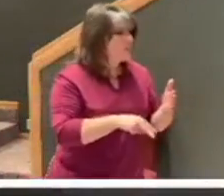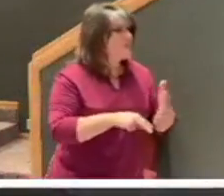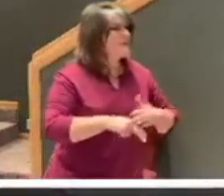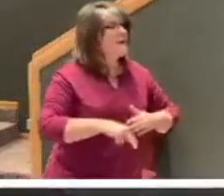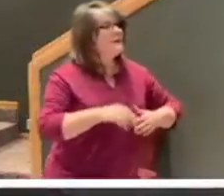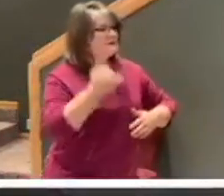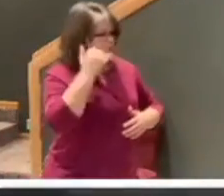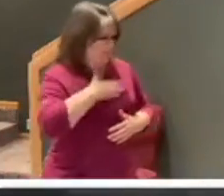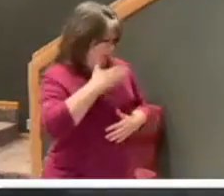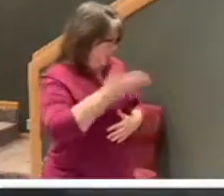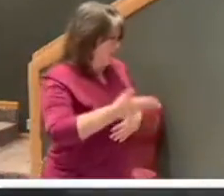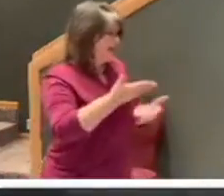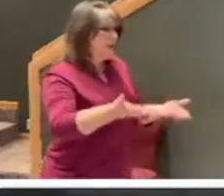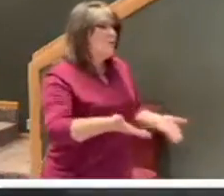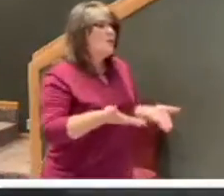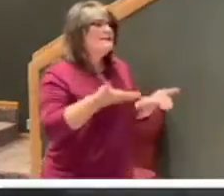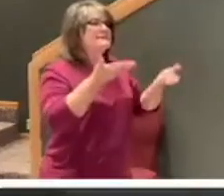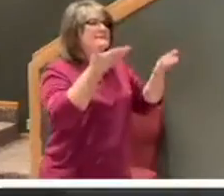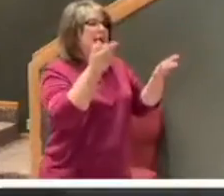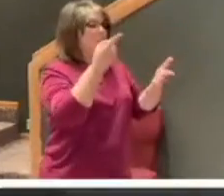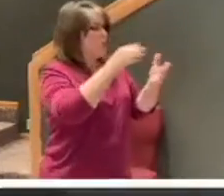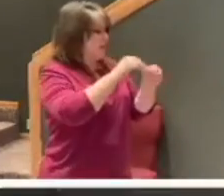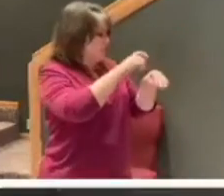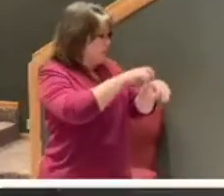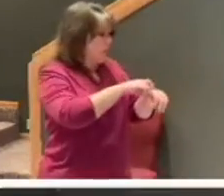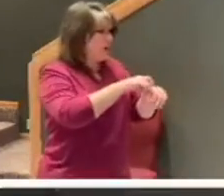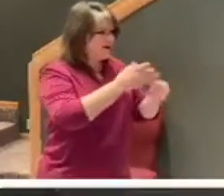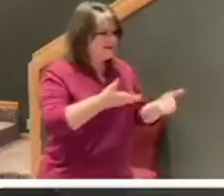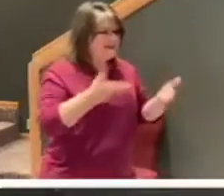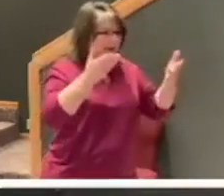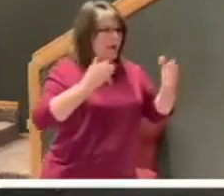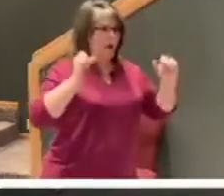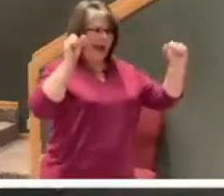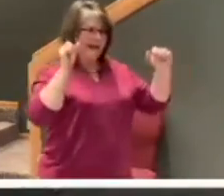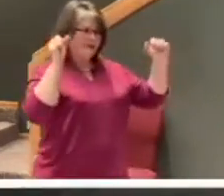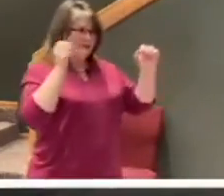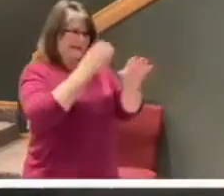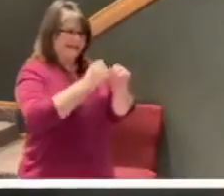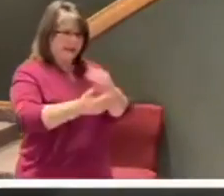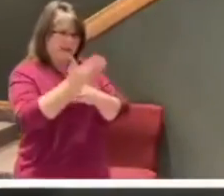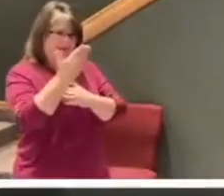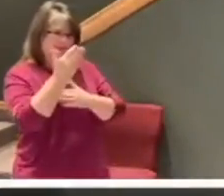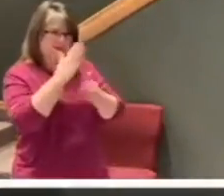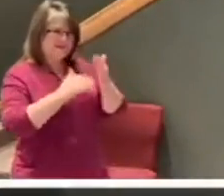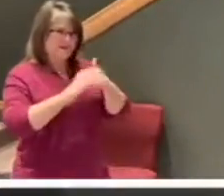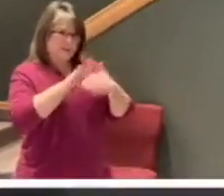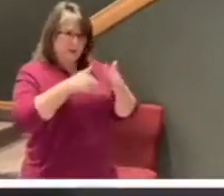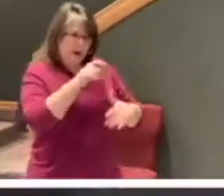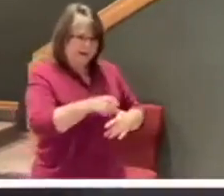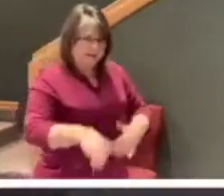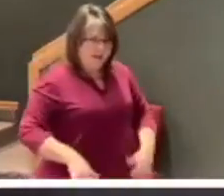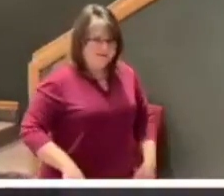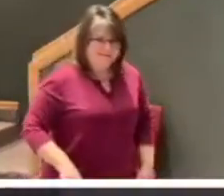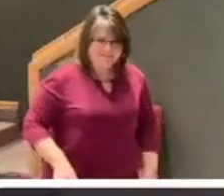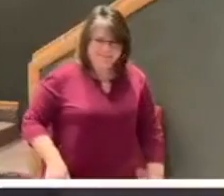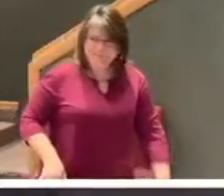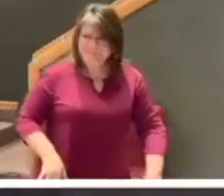So if you would this morning, would you stand one more time? We're giving you your calisthenics, your exercise. Some of y'all need it anyway.